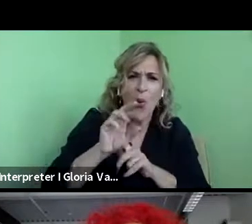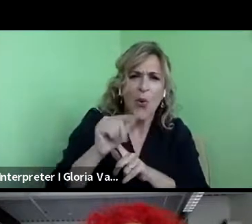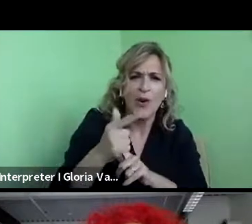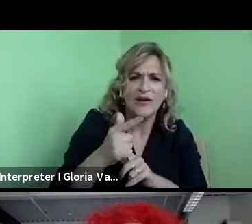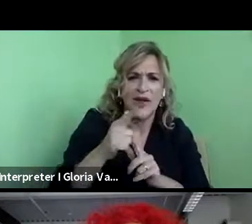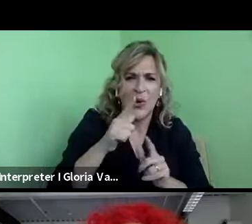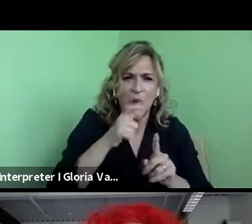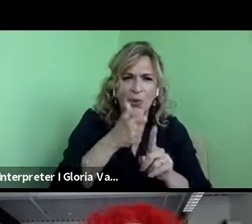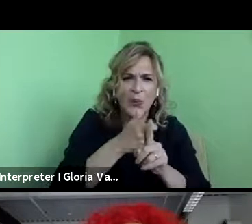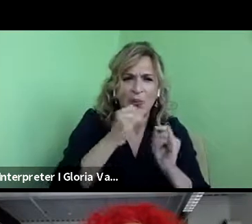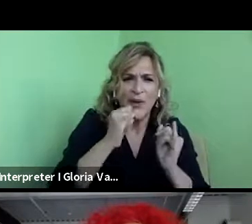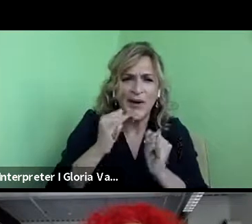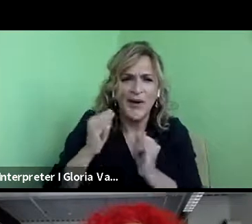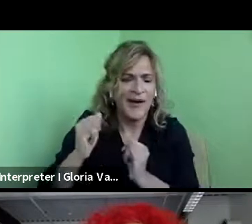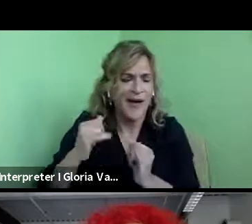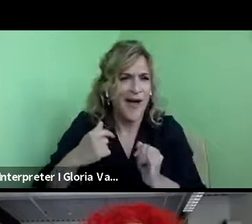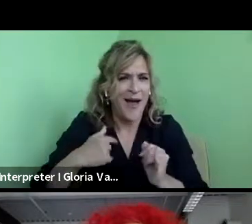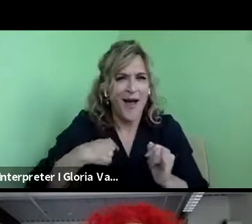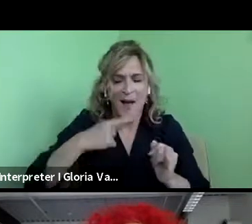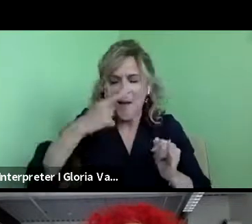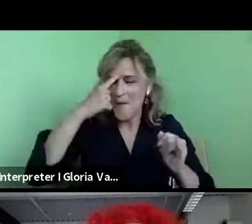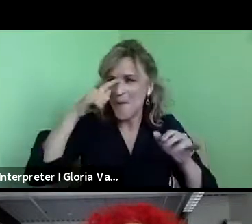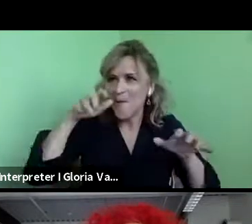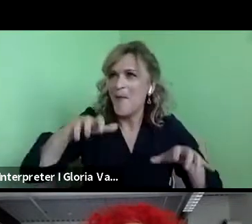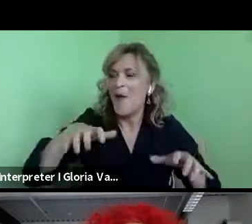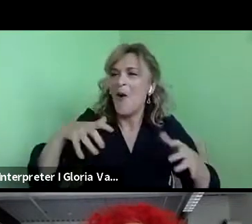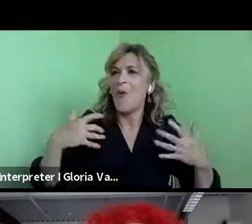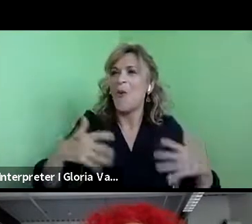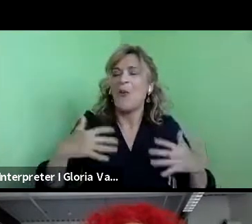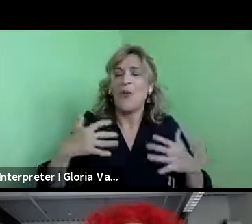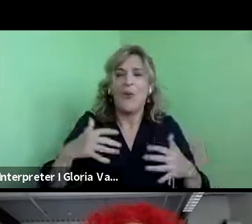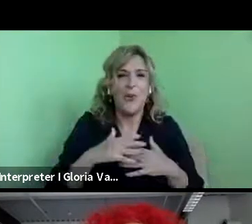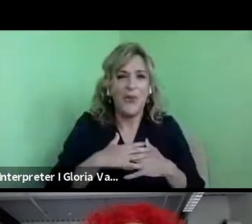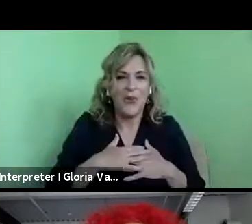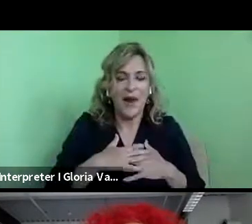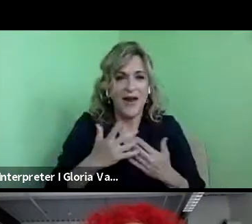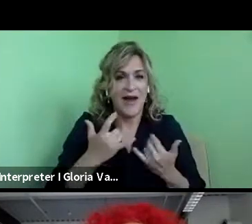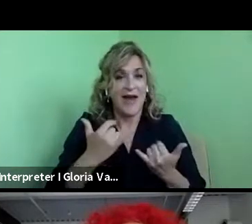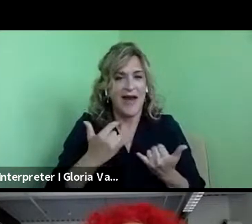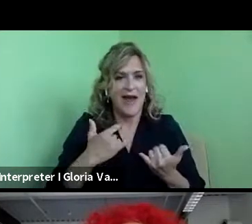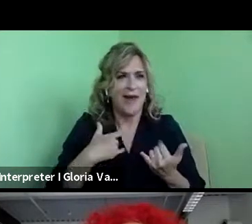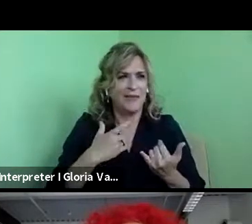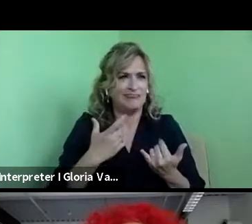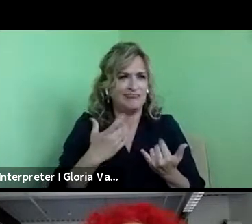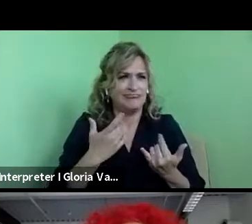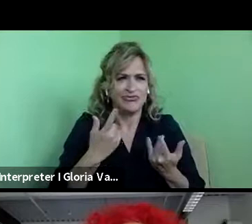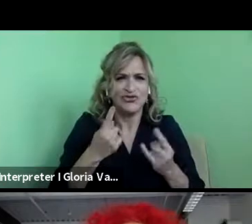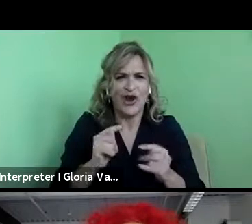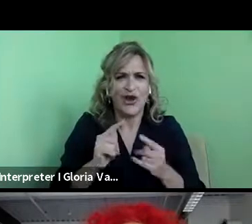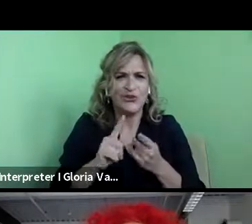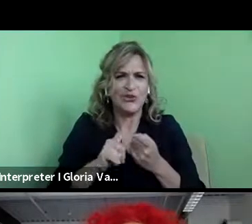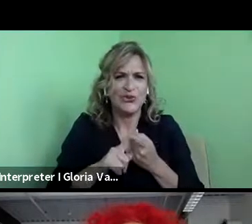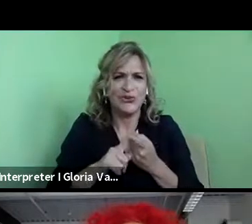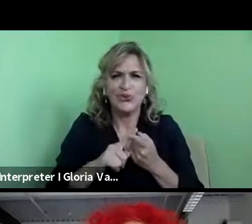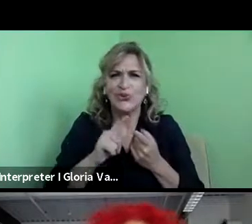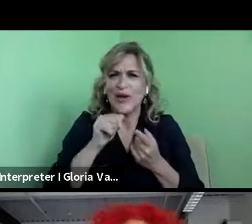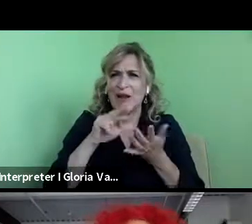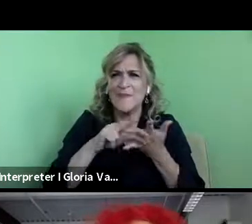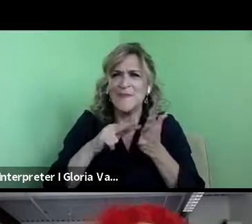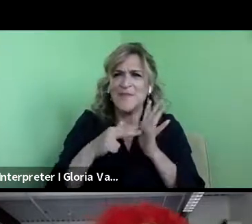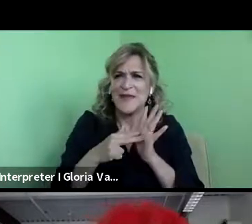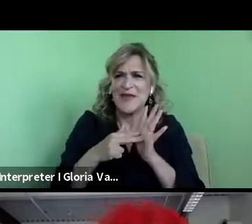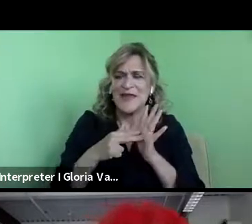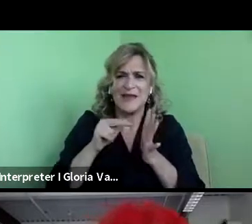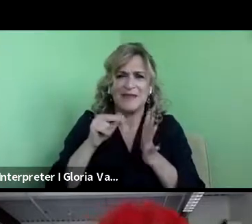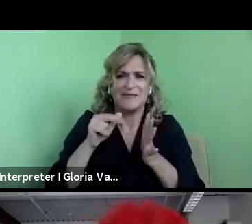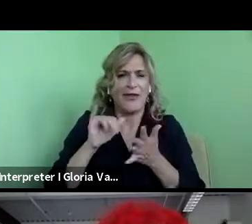I'm trying to ride a line where I do not go to the point of disenfranchisement. I acknowledge it, but I